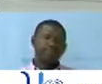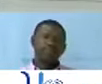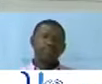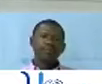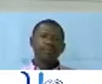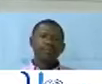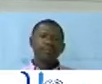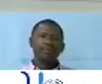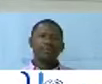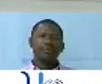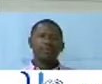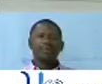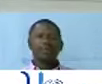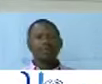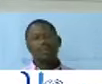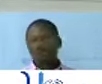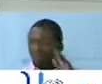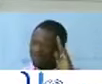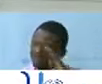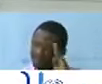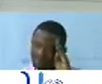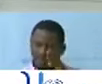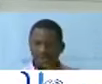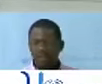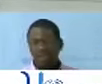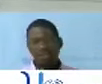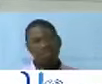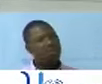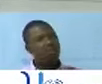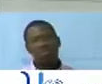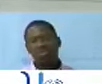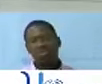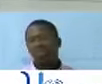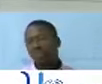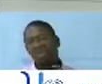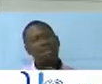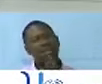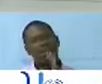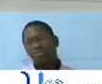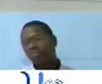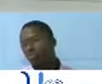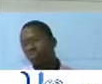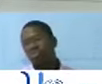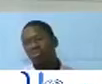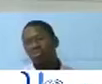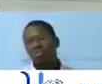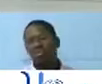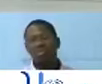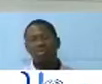Was apologizing to her, but saying, but said there's nothing I could do about this.